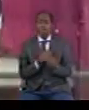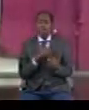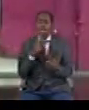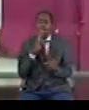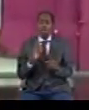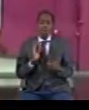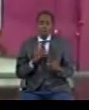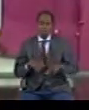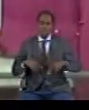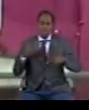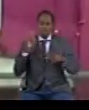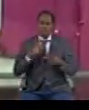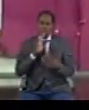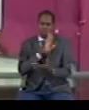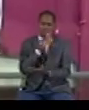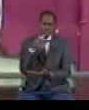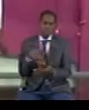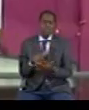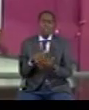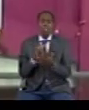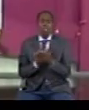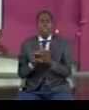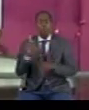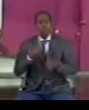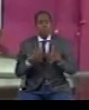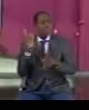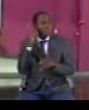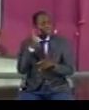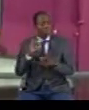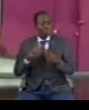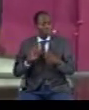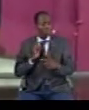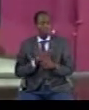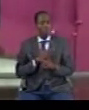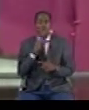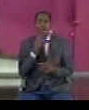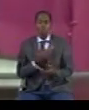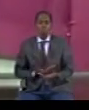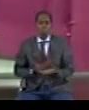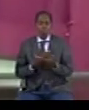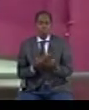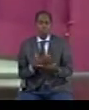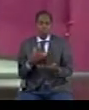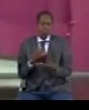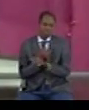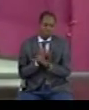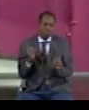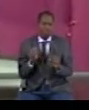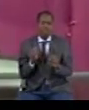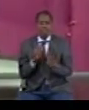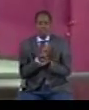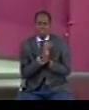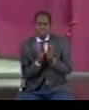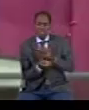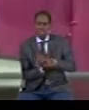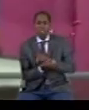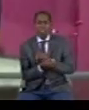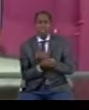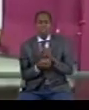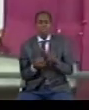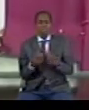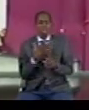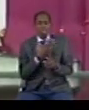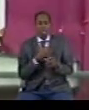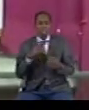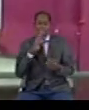gospel, and we will insist that those who are listening to us are born again, they are changed, they are transformed, they have